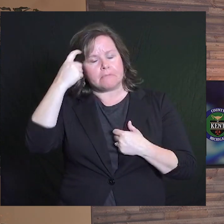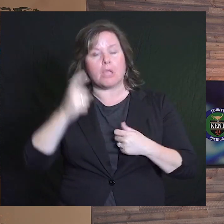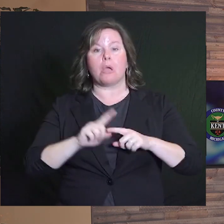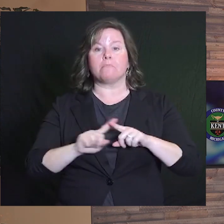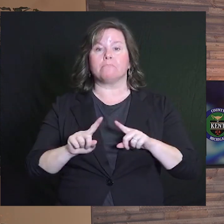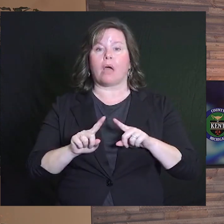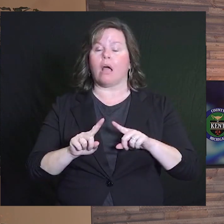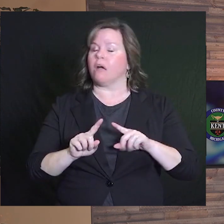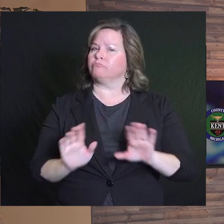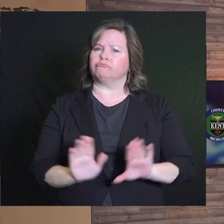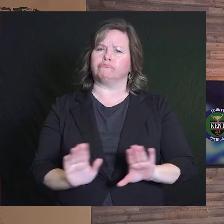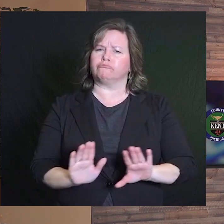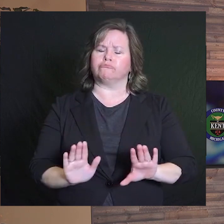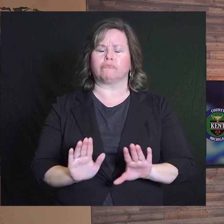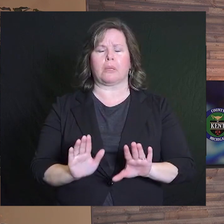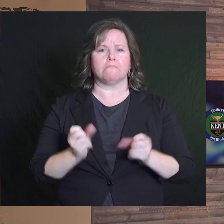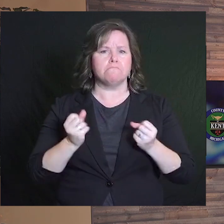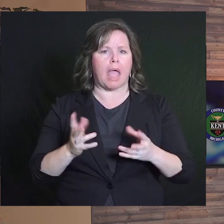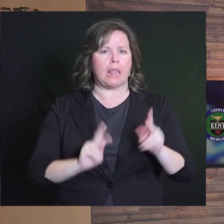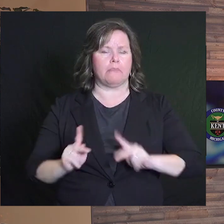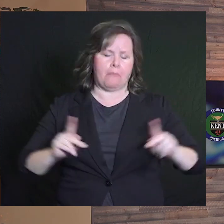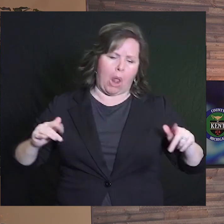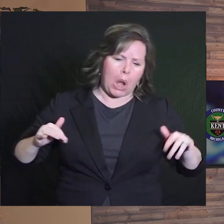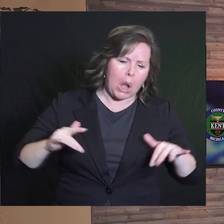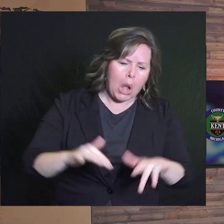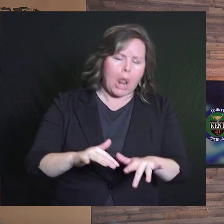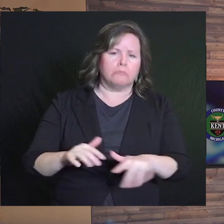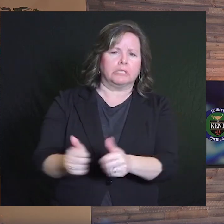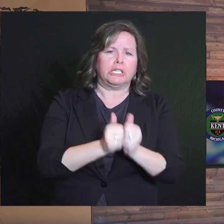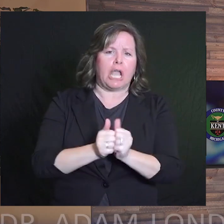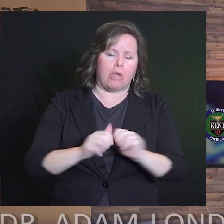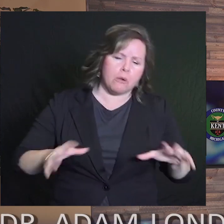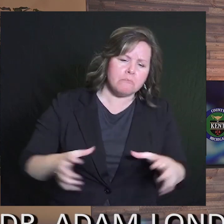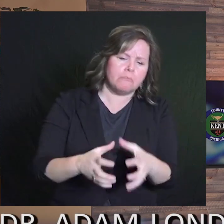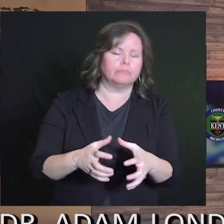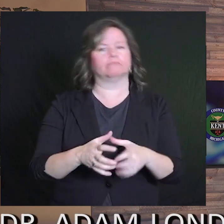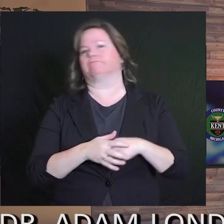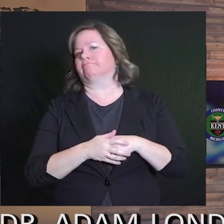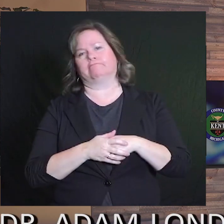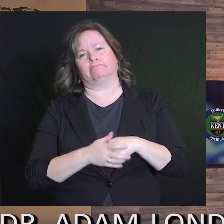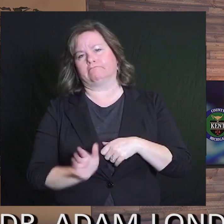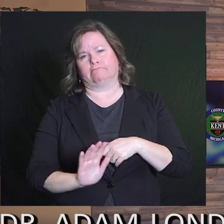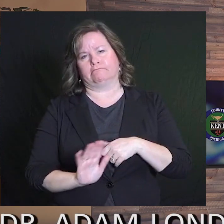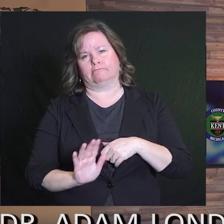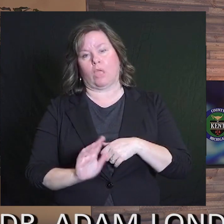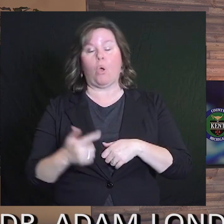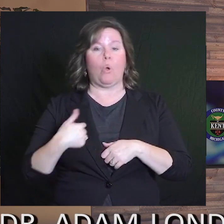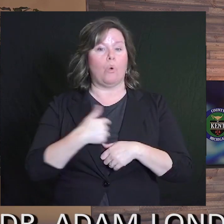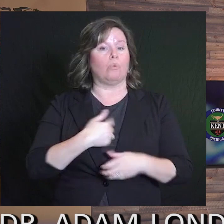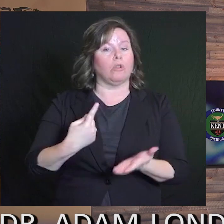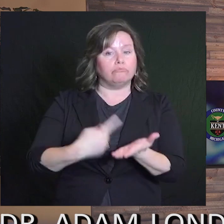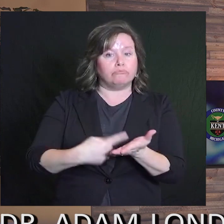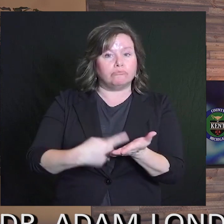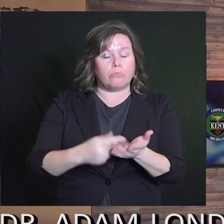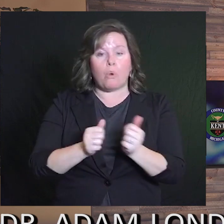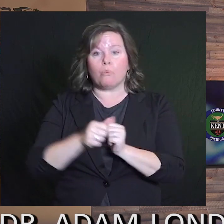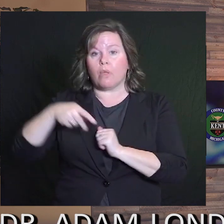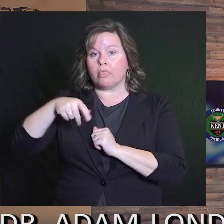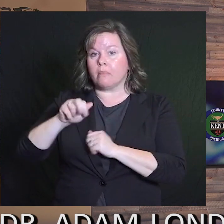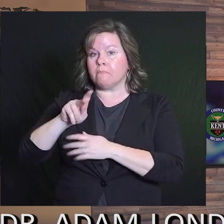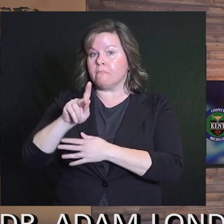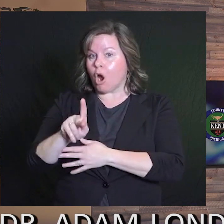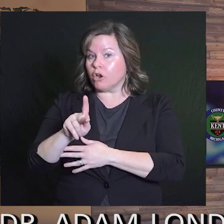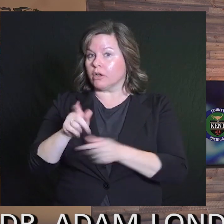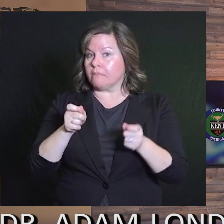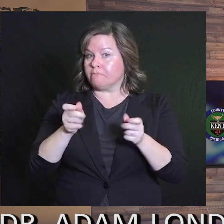discourage any large gatherings. And so we're talking to park managers on a regular basis, making sure they're doing what they can